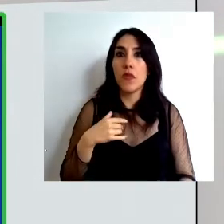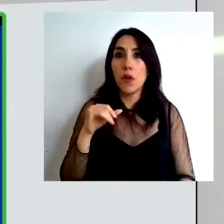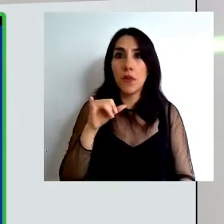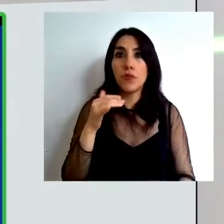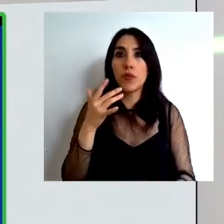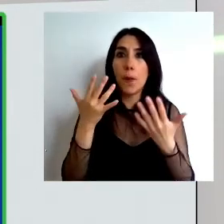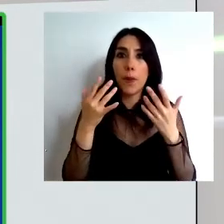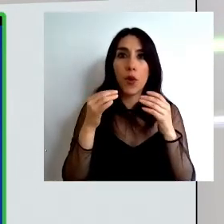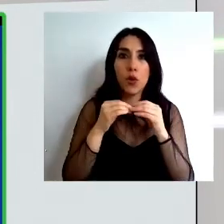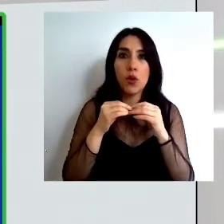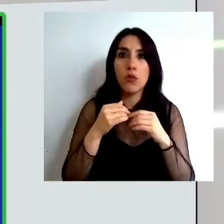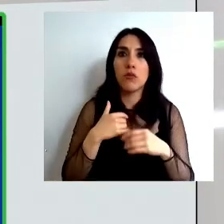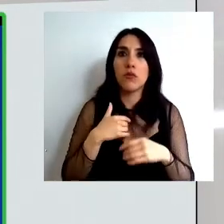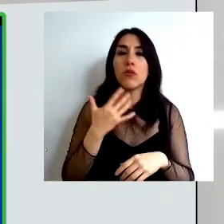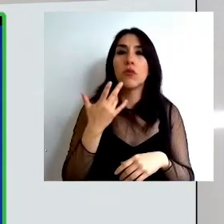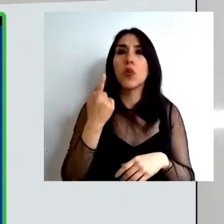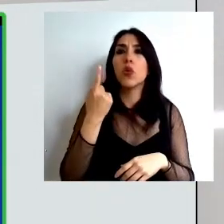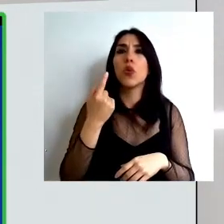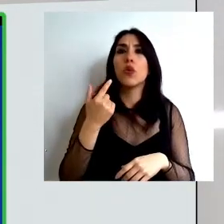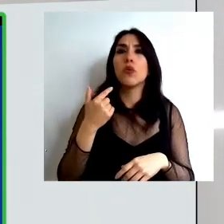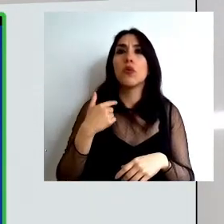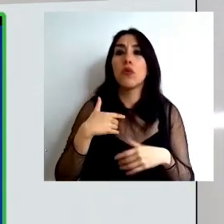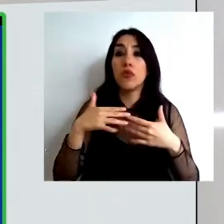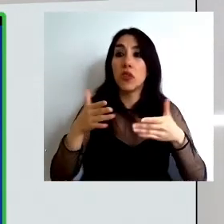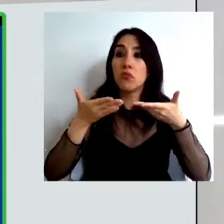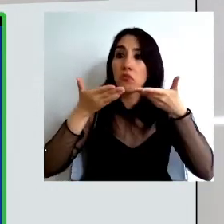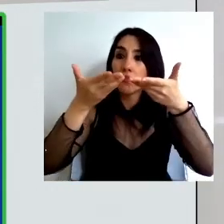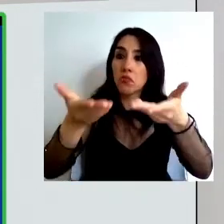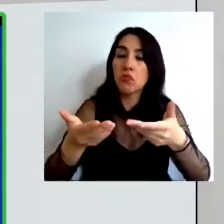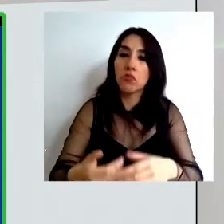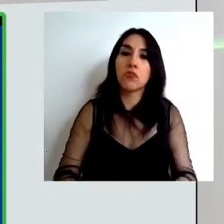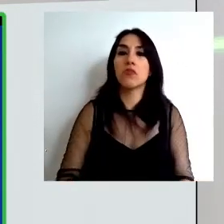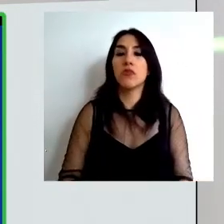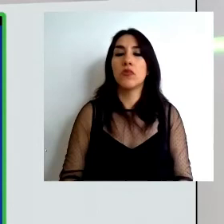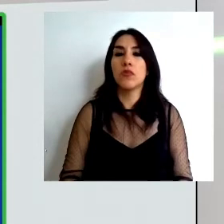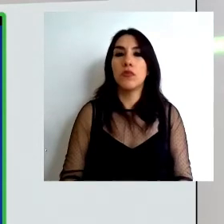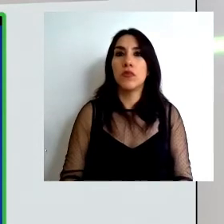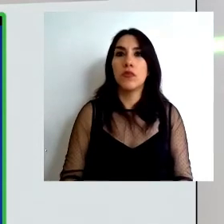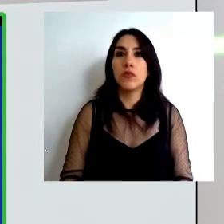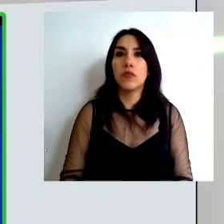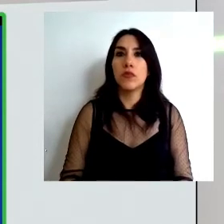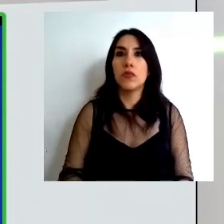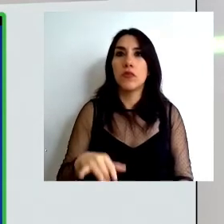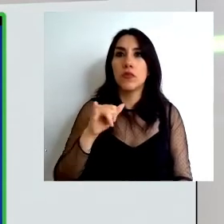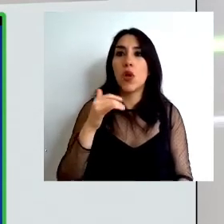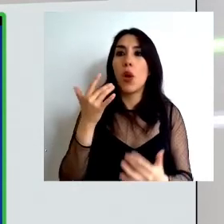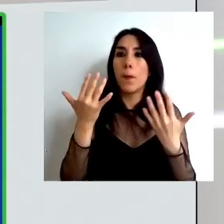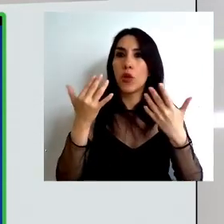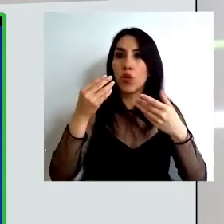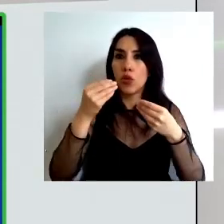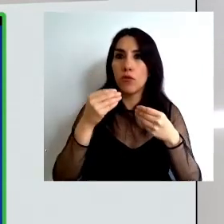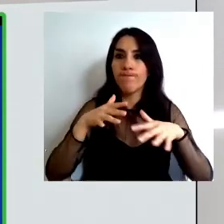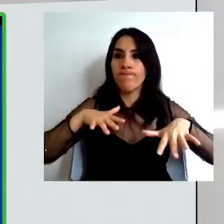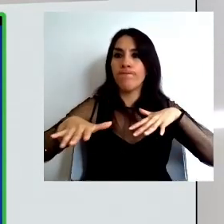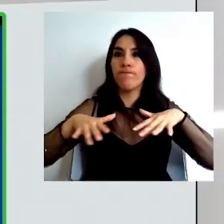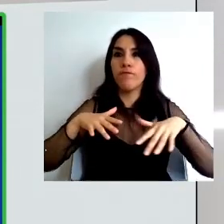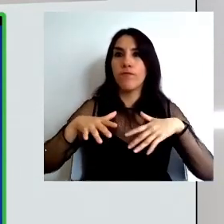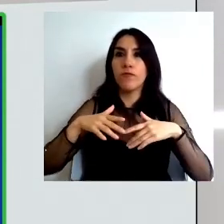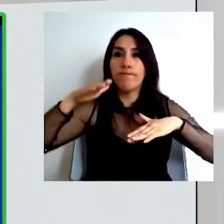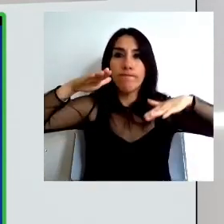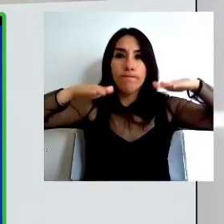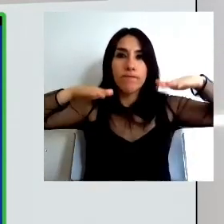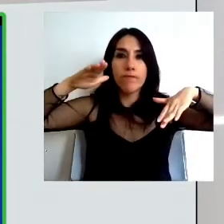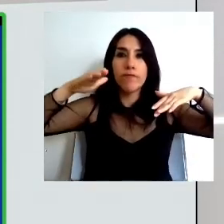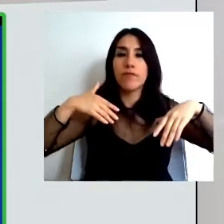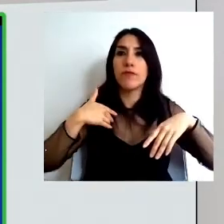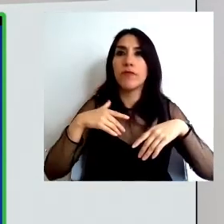of output from the partners. So all these things, if you once know your own impact